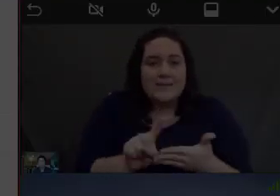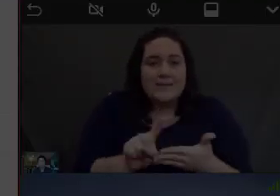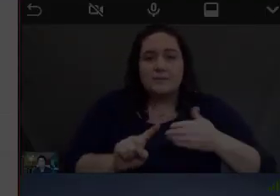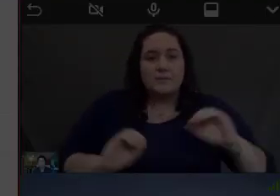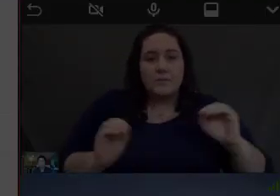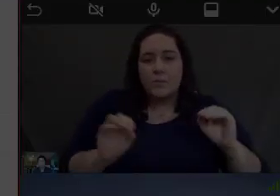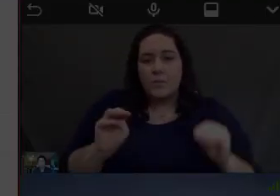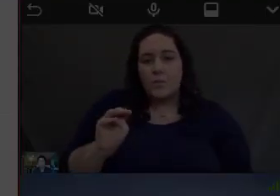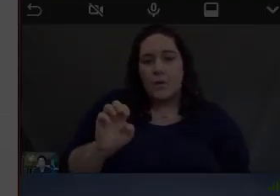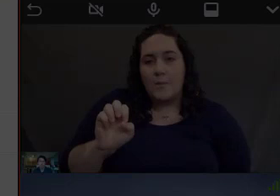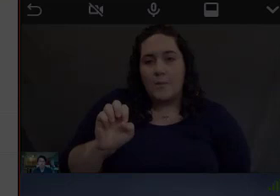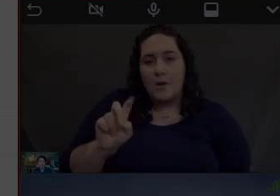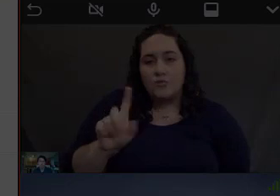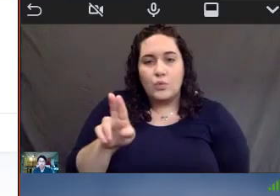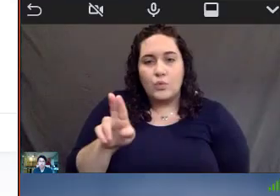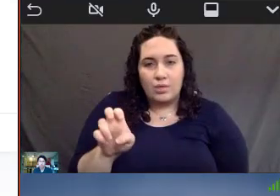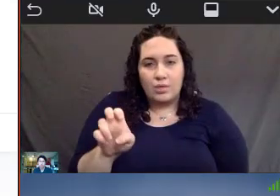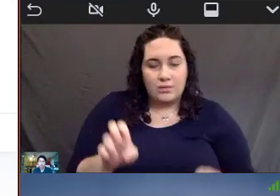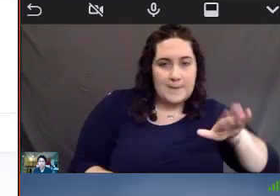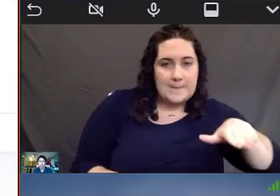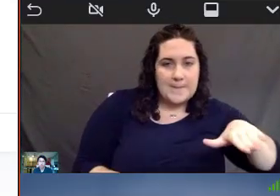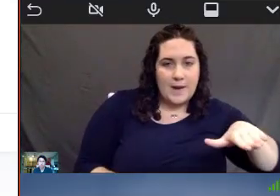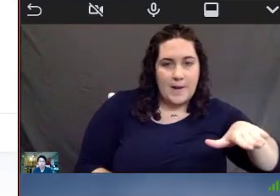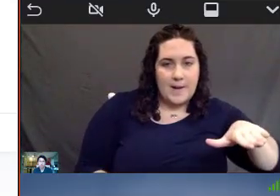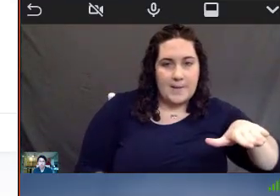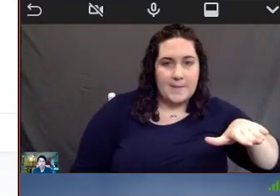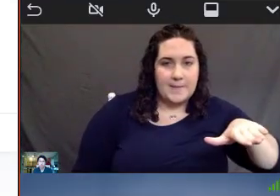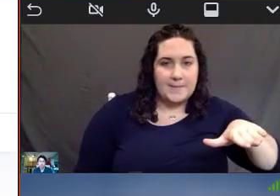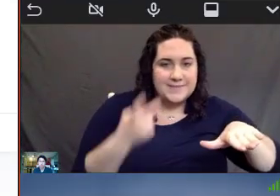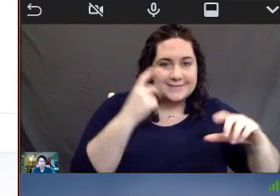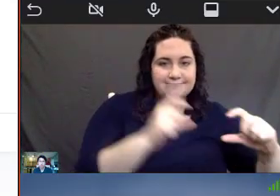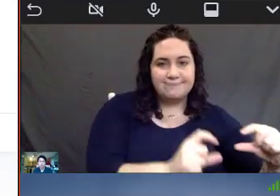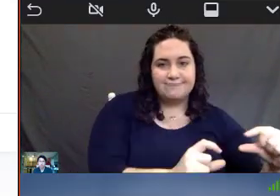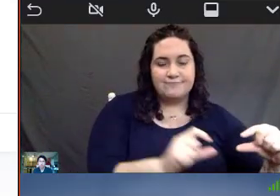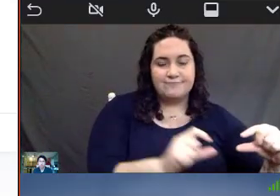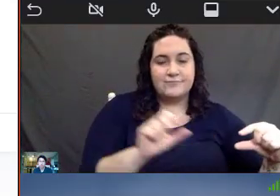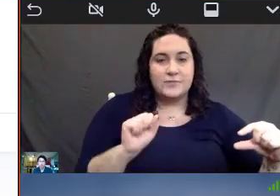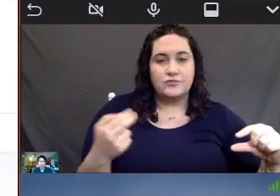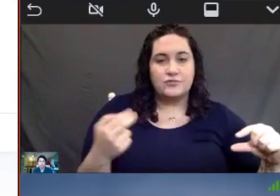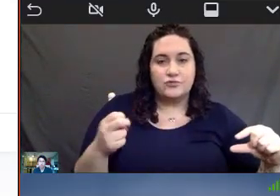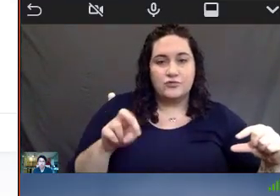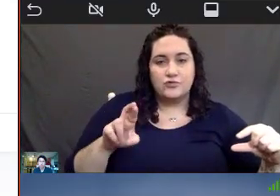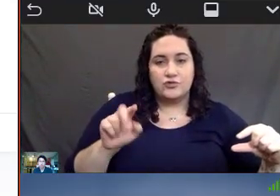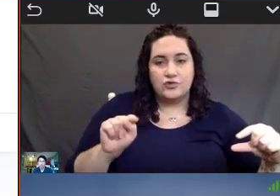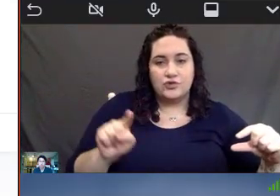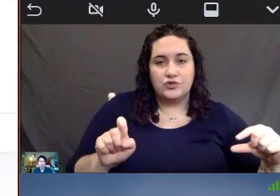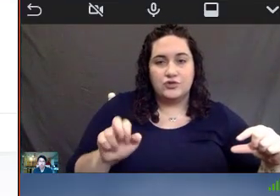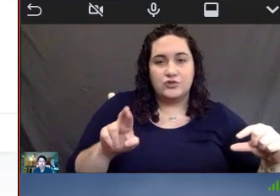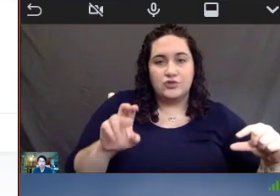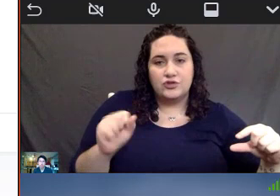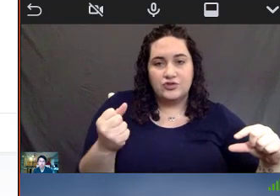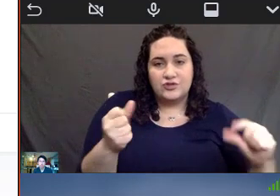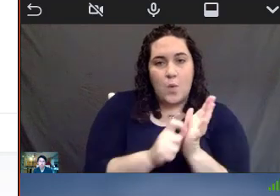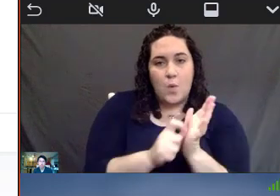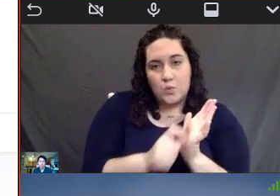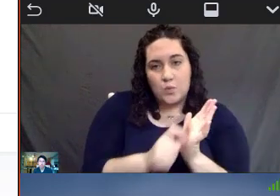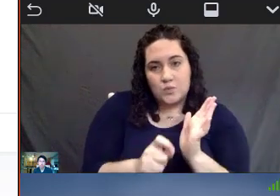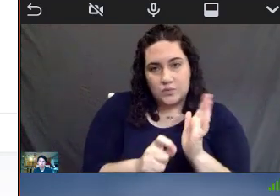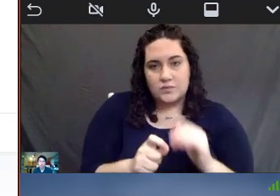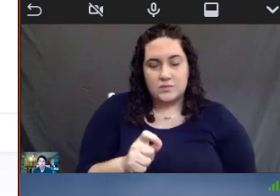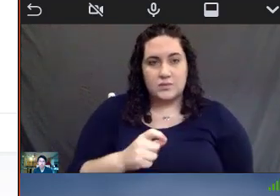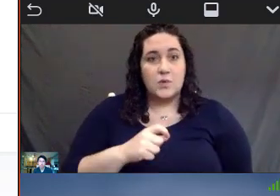the normal content is, there's this Schertzer's notes content. So this is PDFs of all of the lecture PDFs that I present in